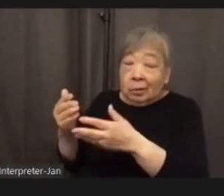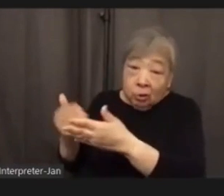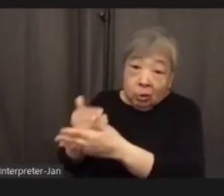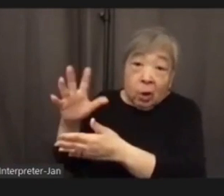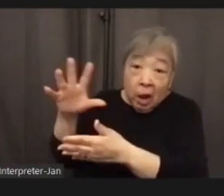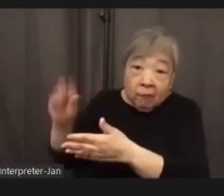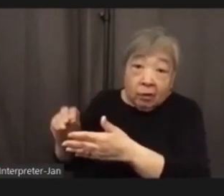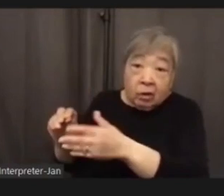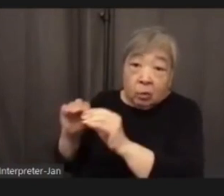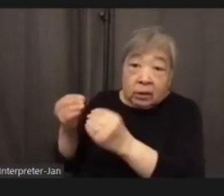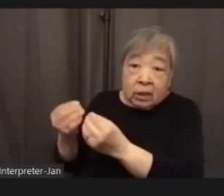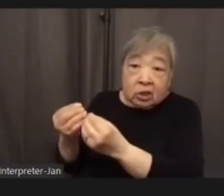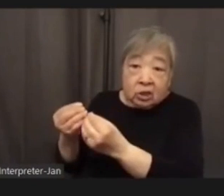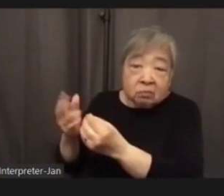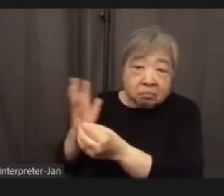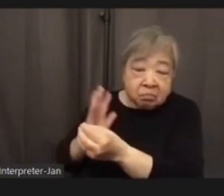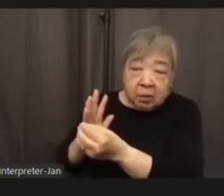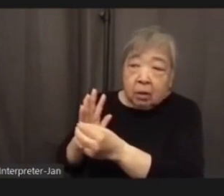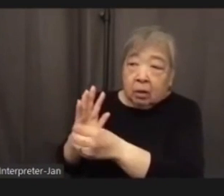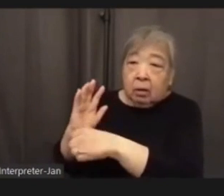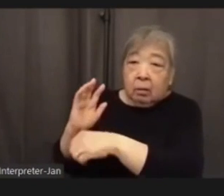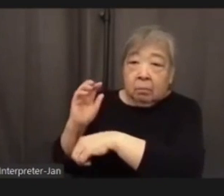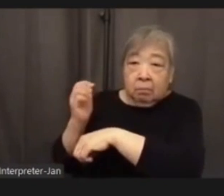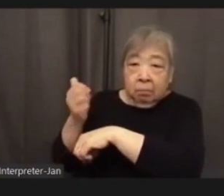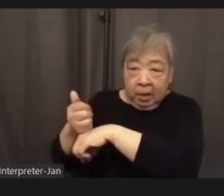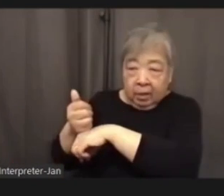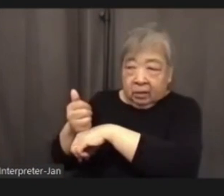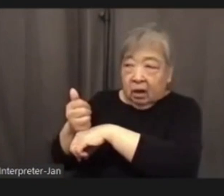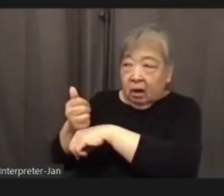organization that was based on Malcolm's